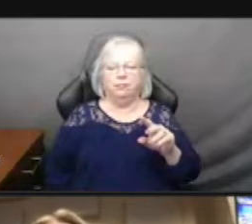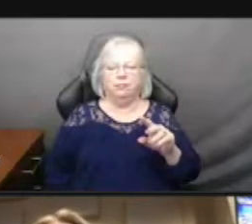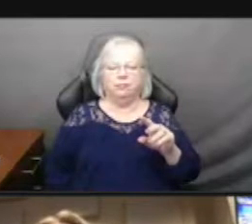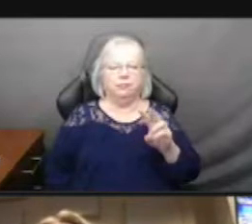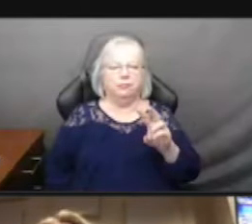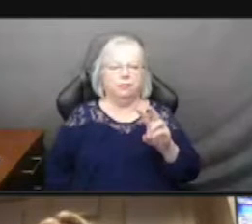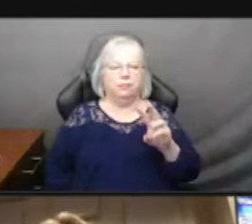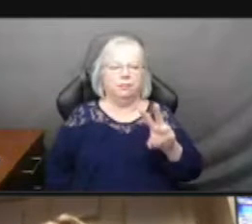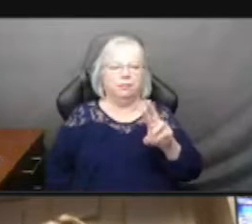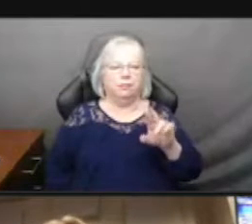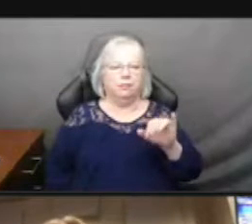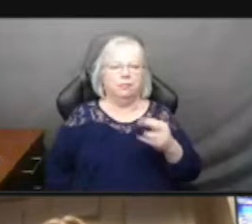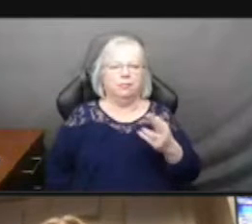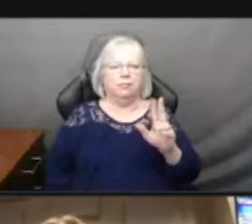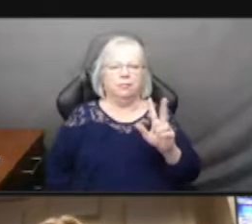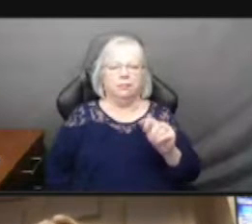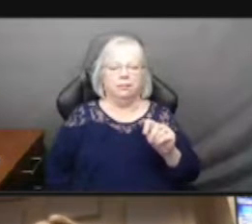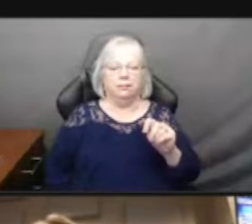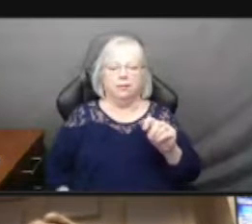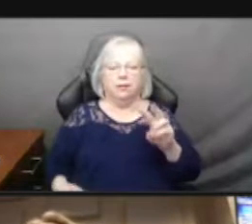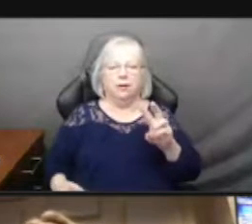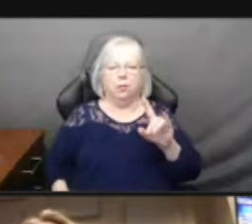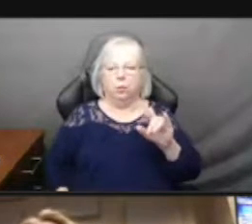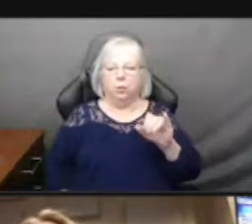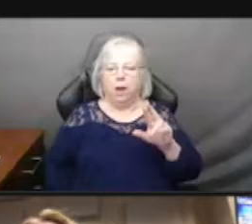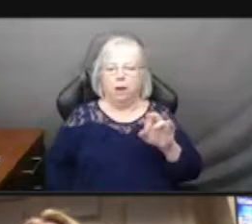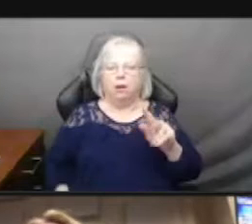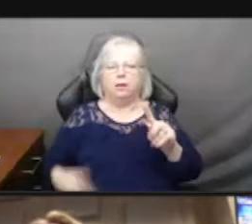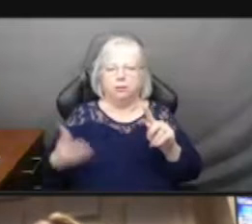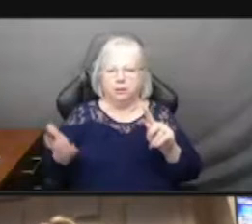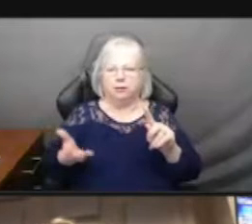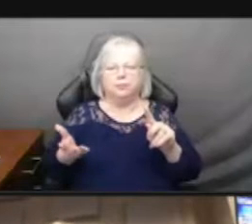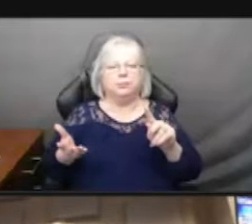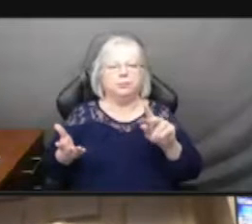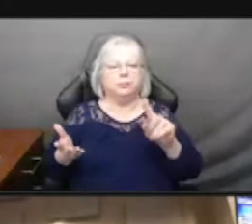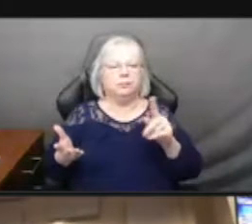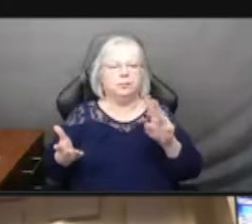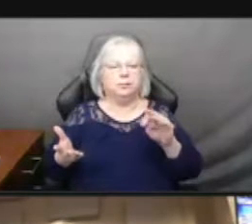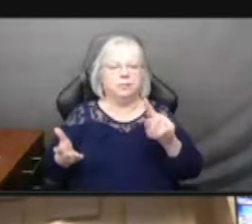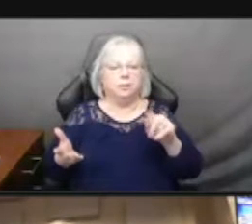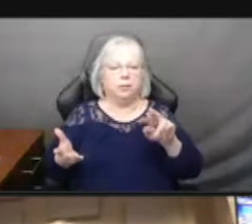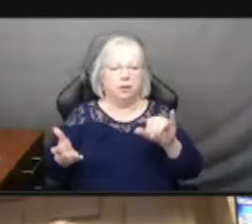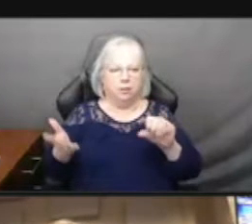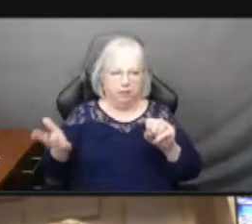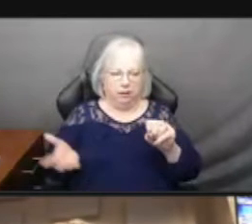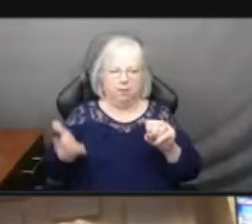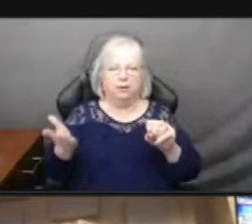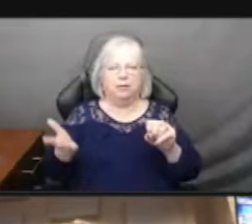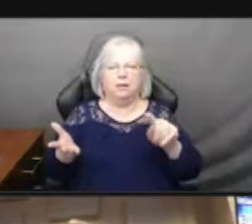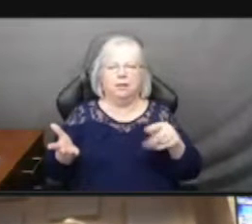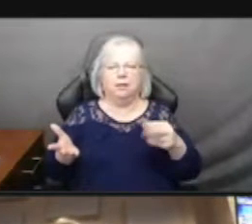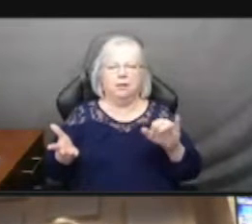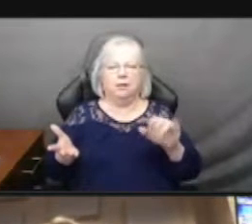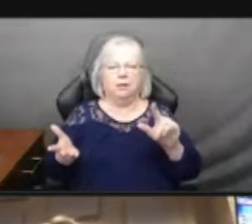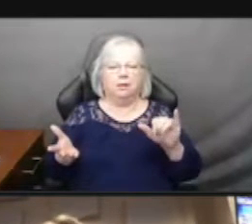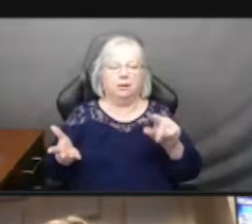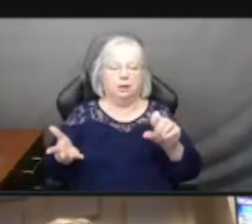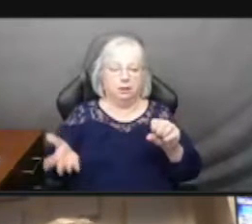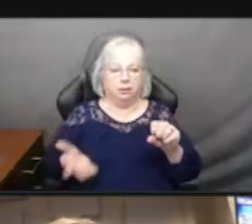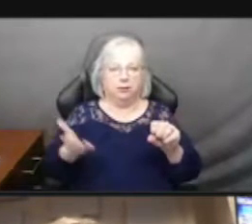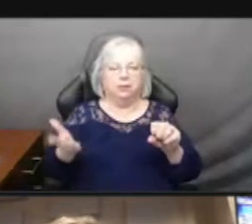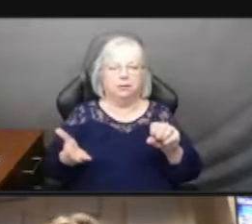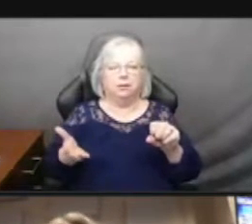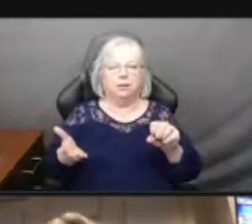Director Wright. Director Wyrick. Present. Director Compuris. Present. Director Phillips. Here.